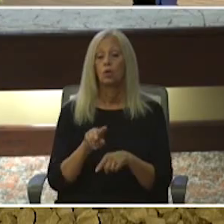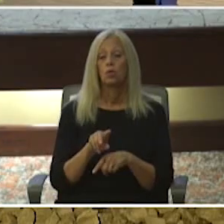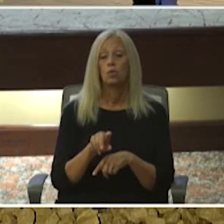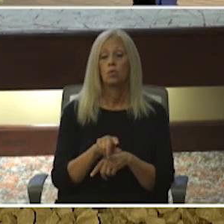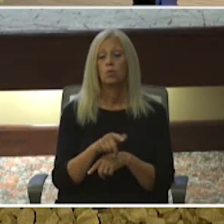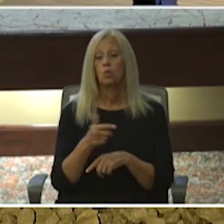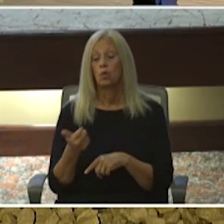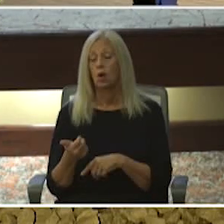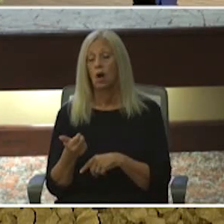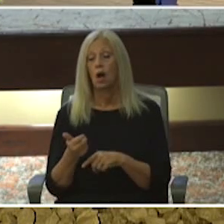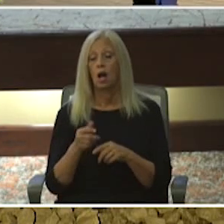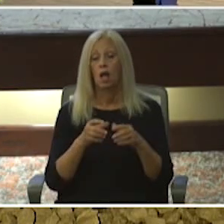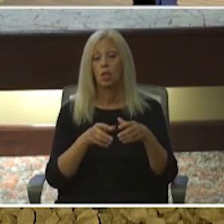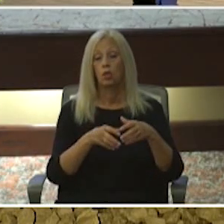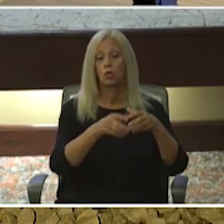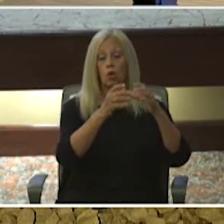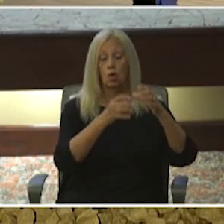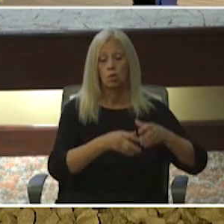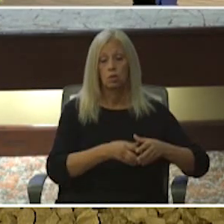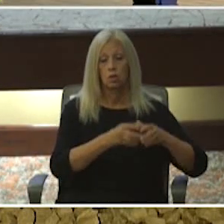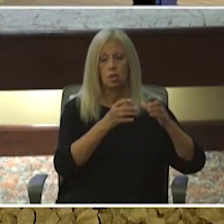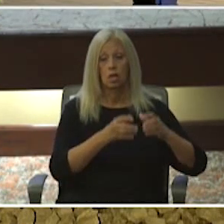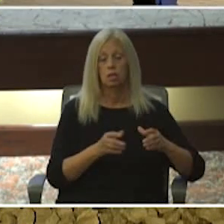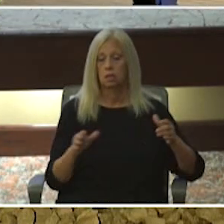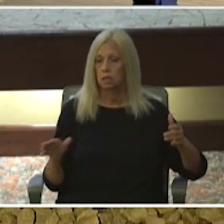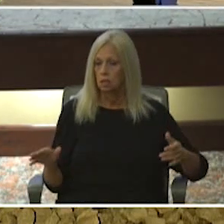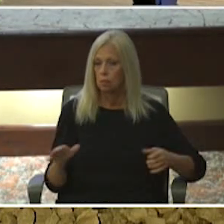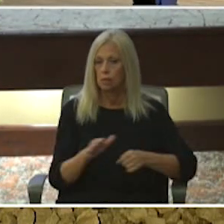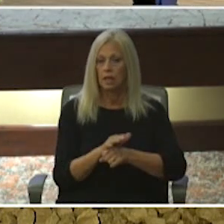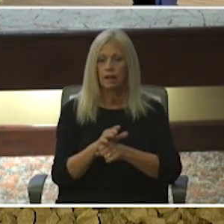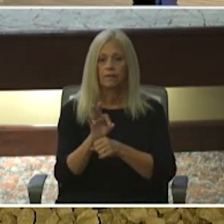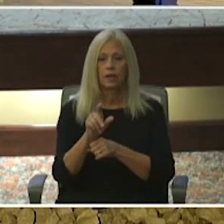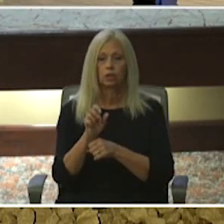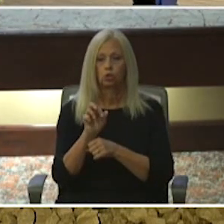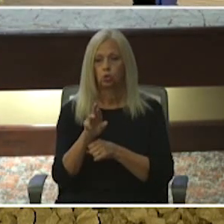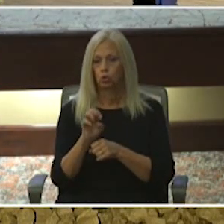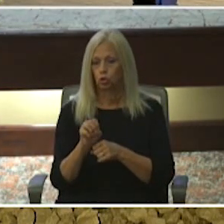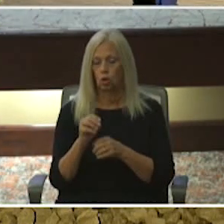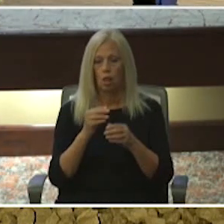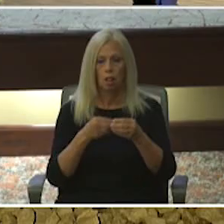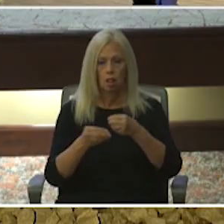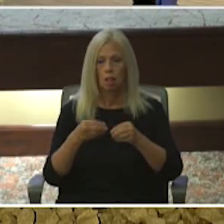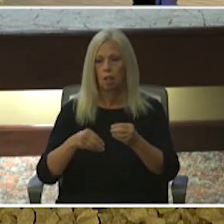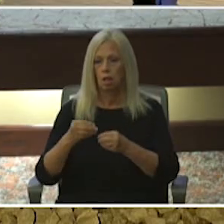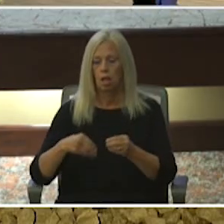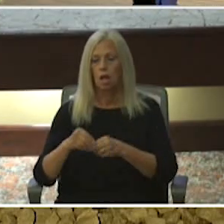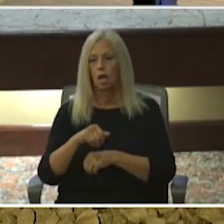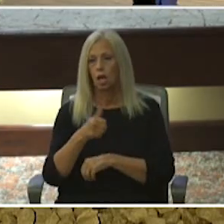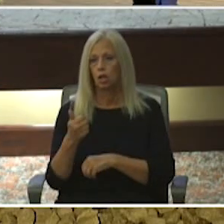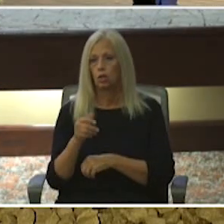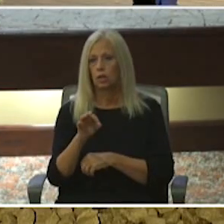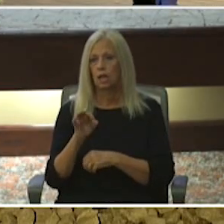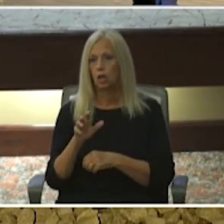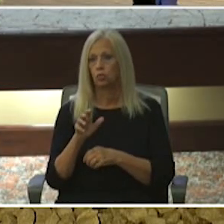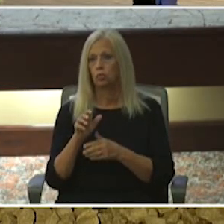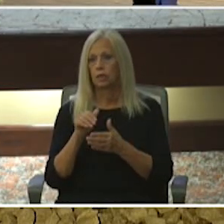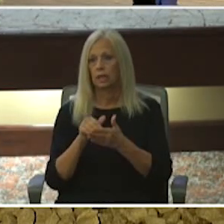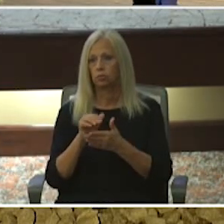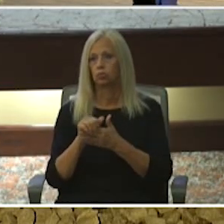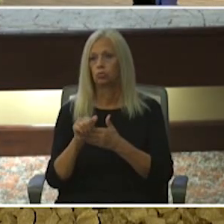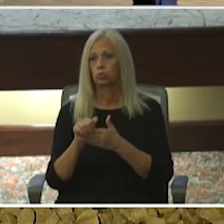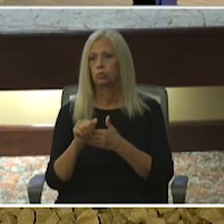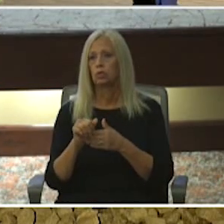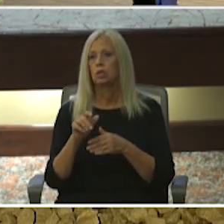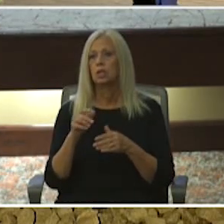other columns, a complete fixture replacement, and that came in at another $930,000. So to get